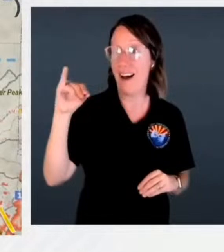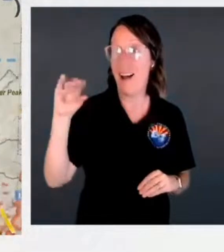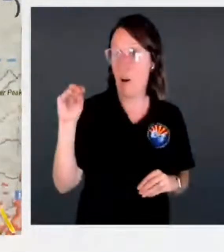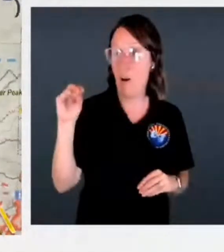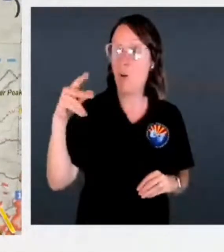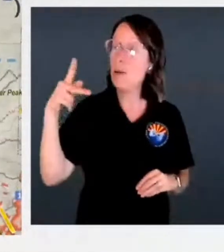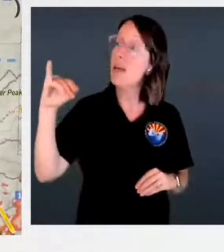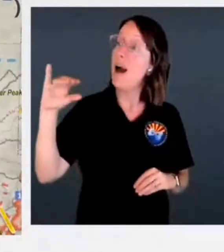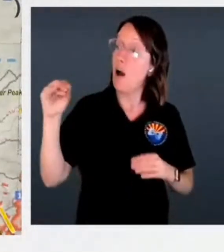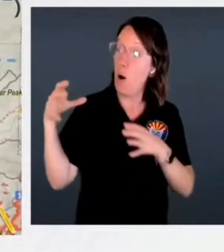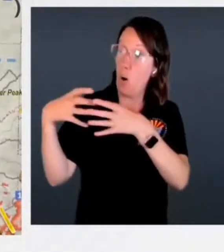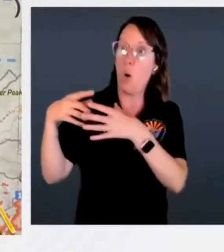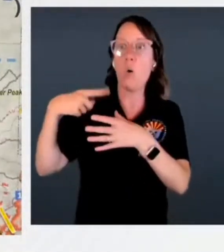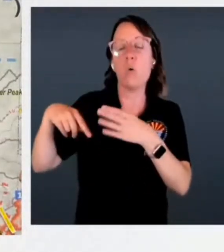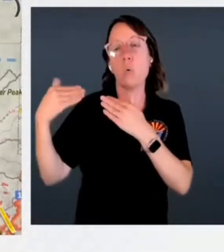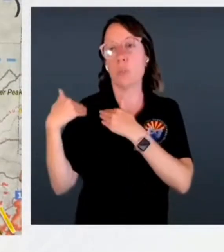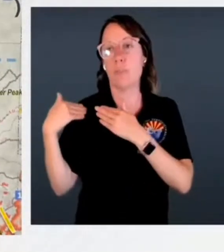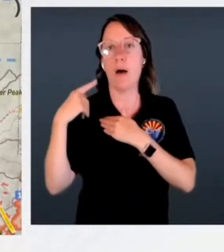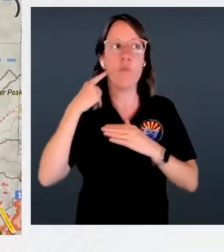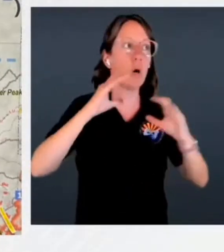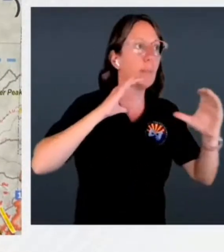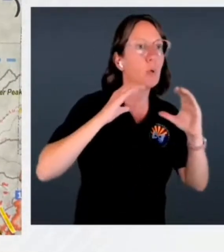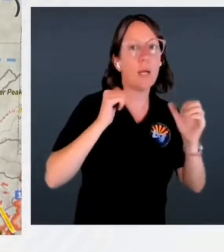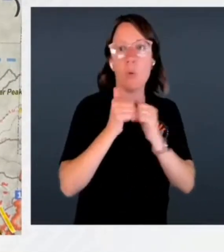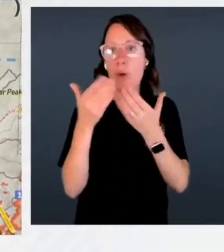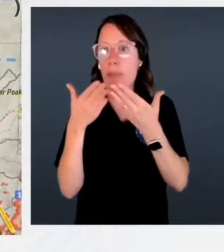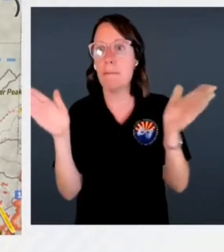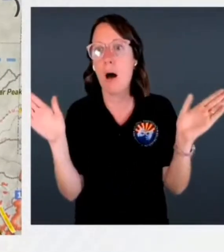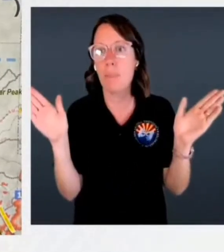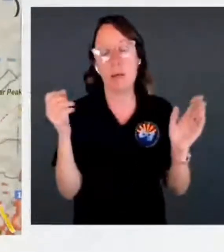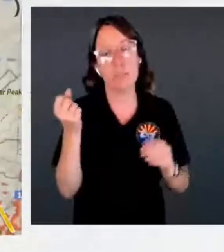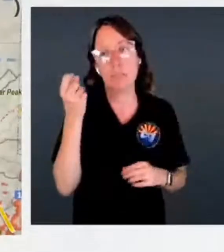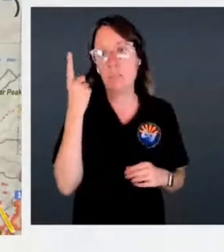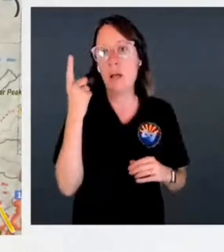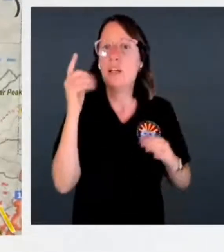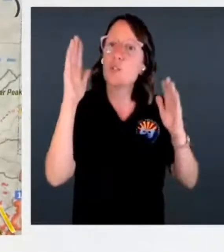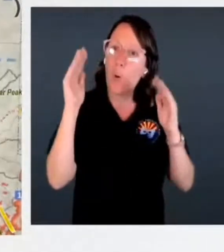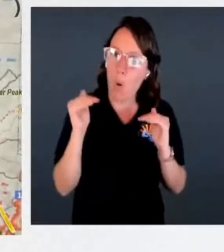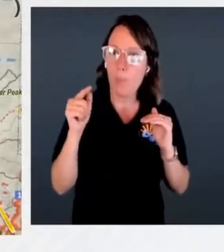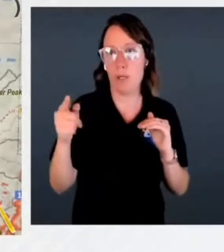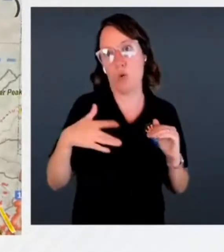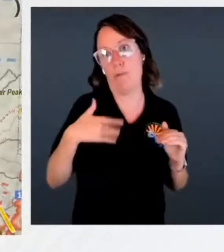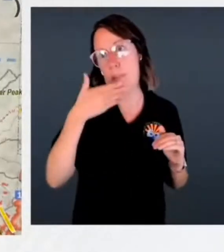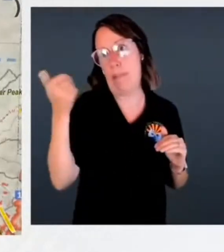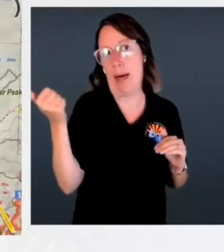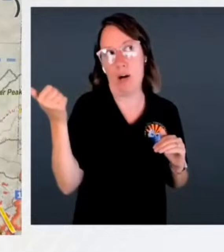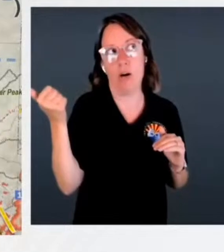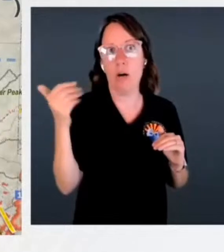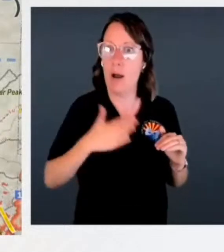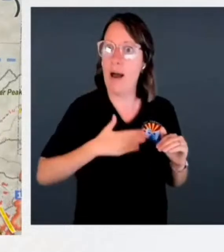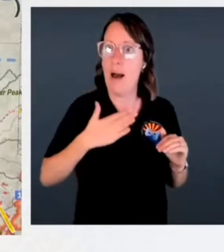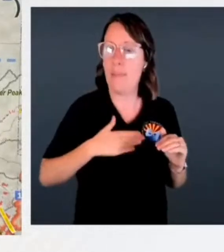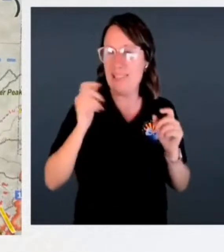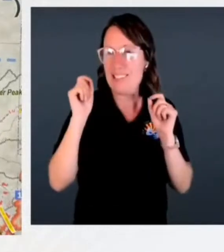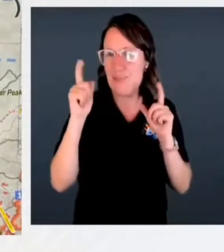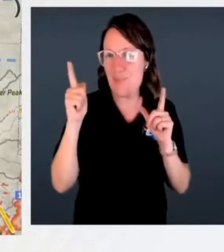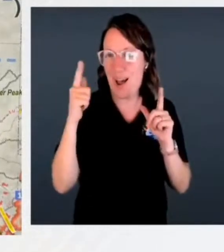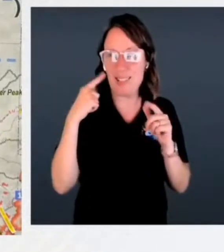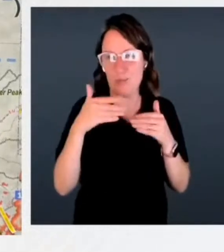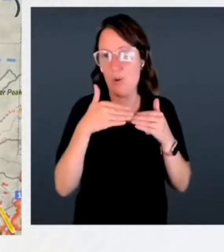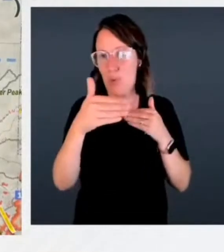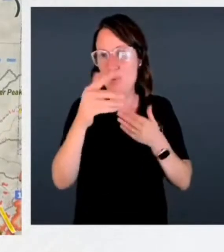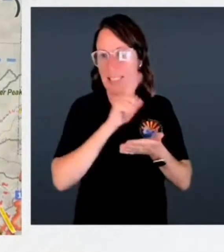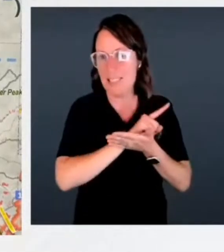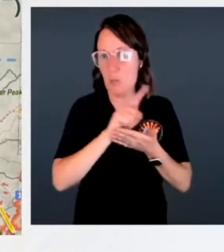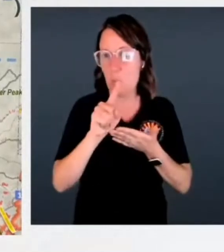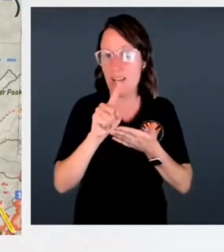is to homes and get a little more information on that. So I hope you're pleasantly surprised with what you see the rest of this week. We've got time for 2 more